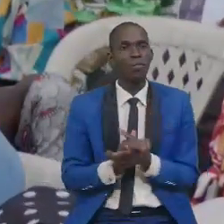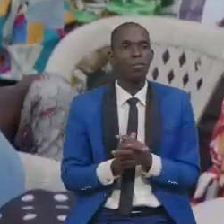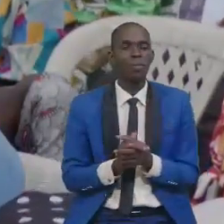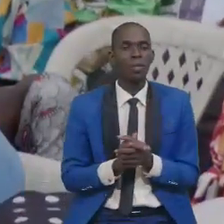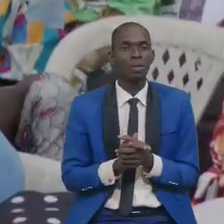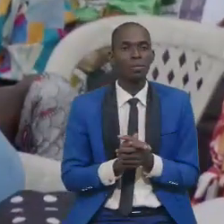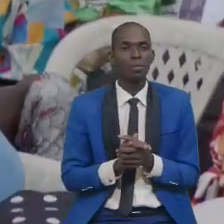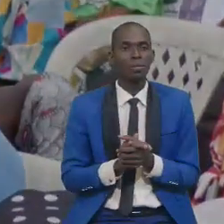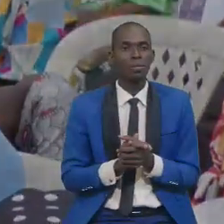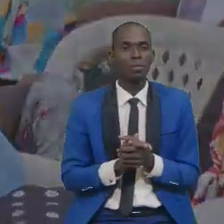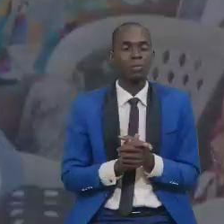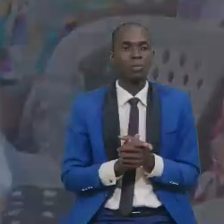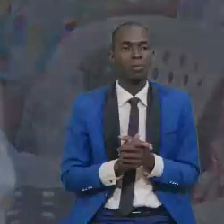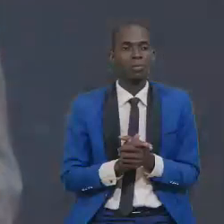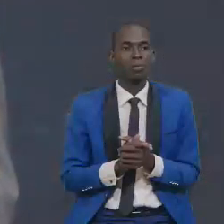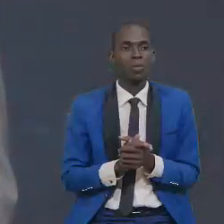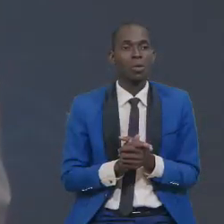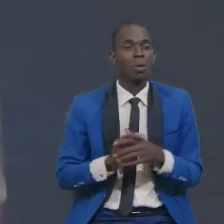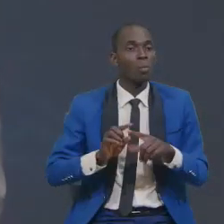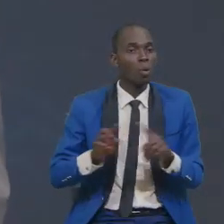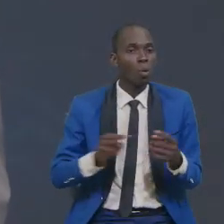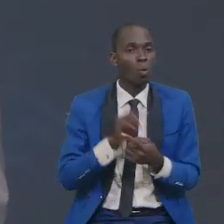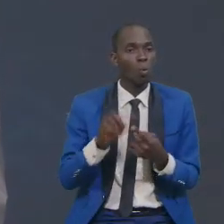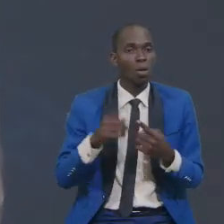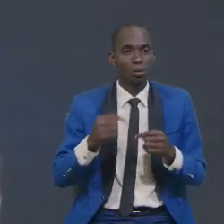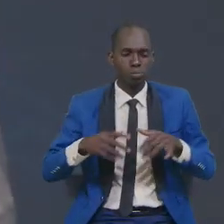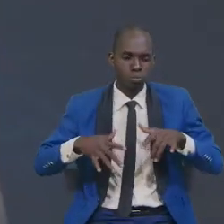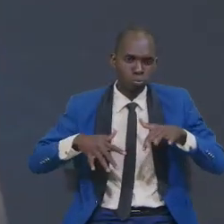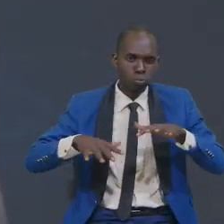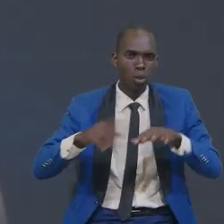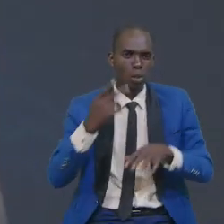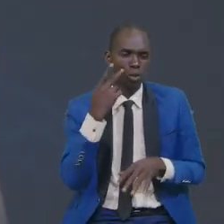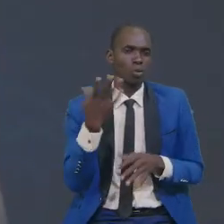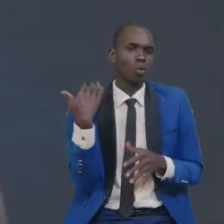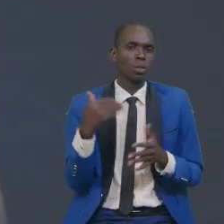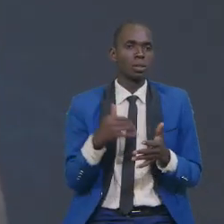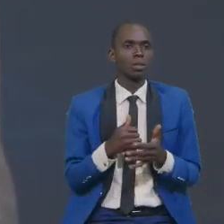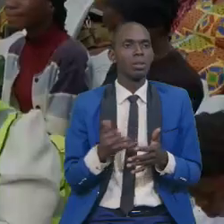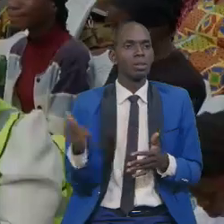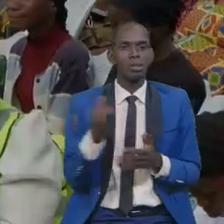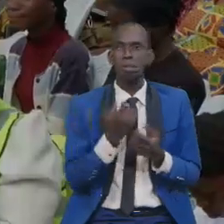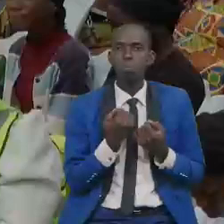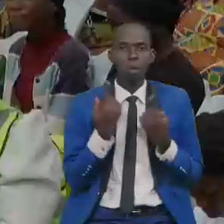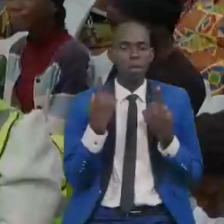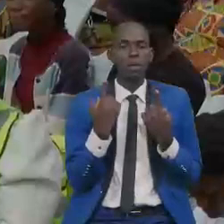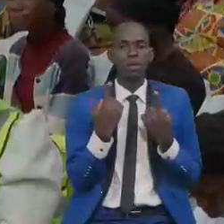but when the multitude saw eh they will see